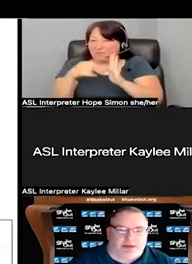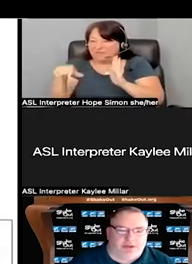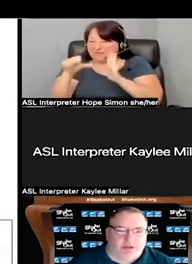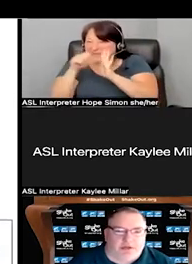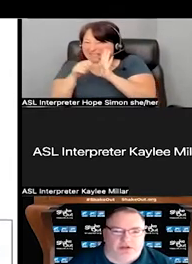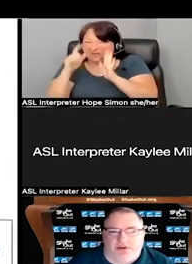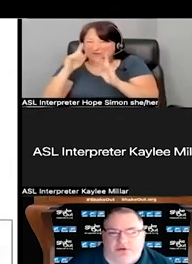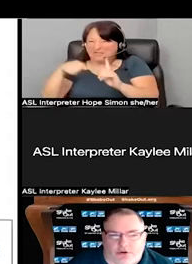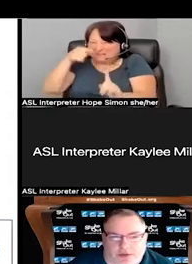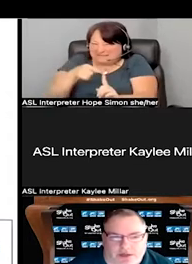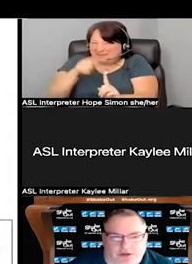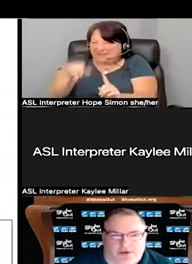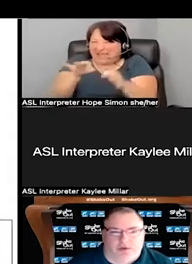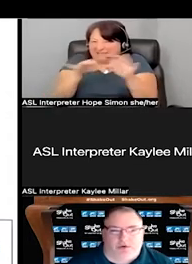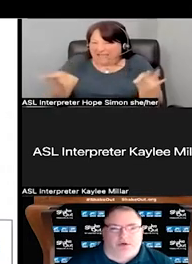specific page, such as